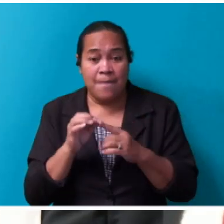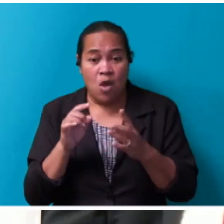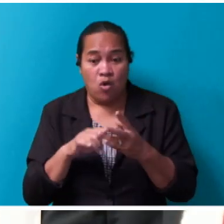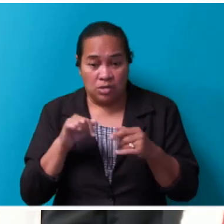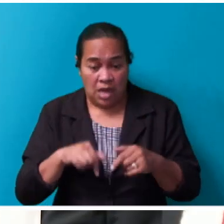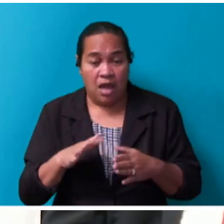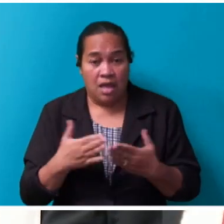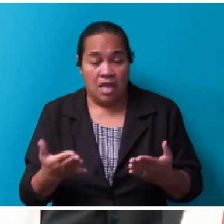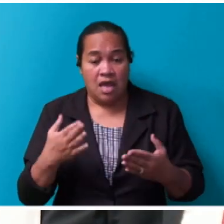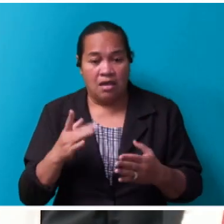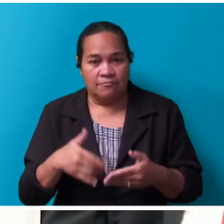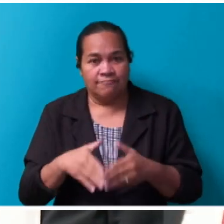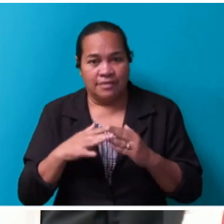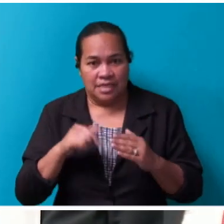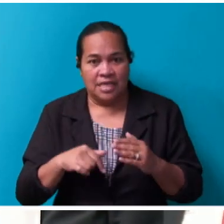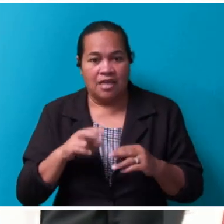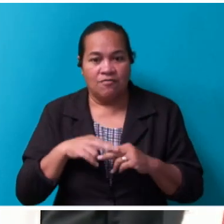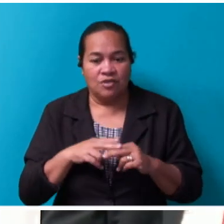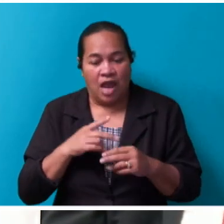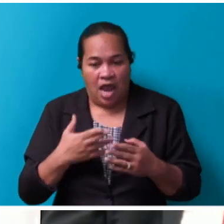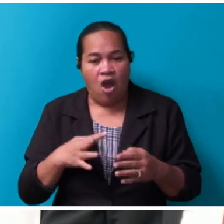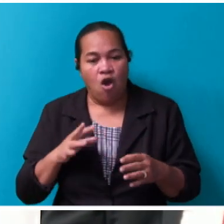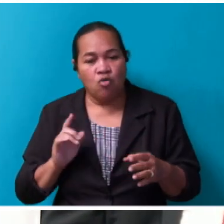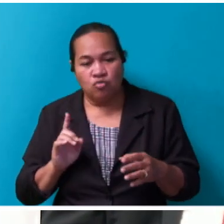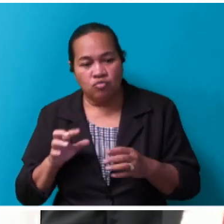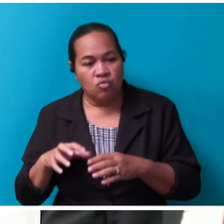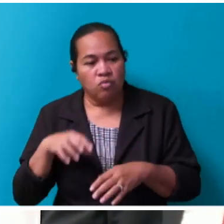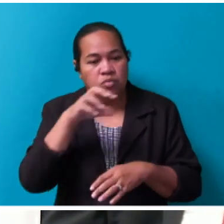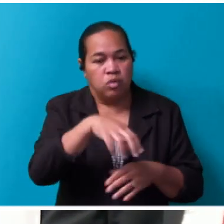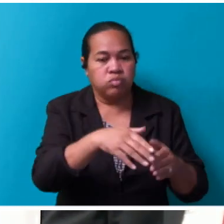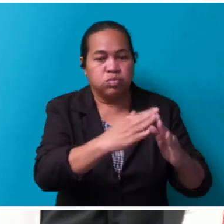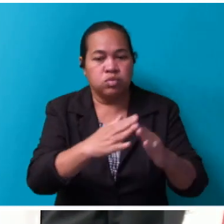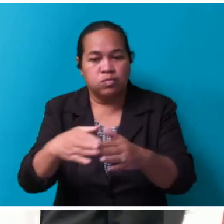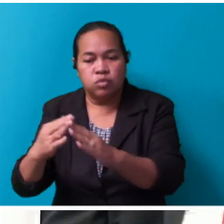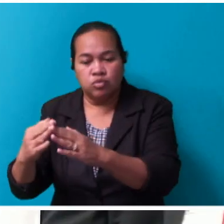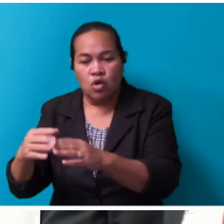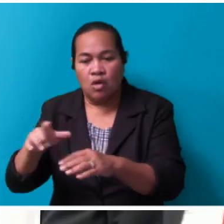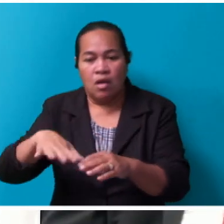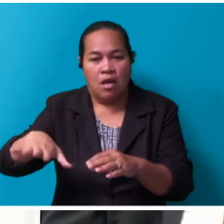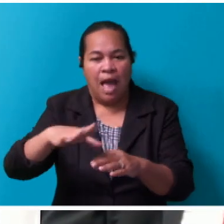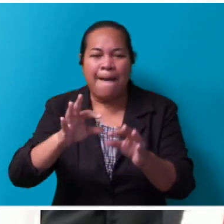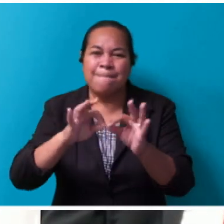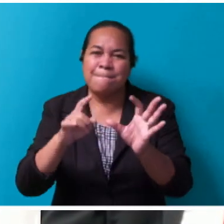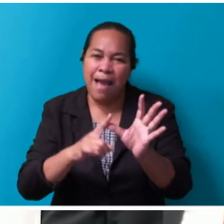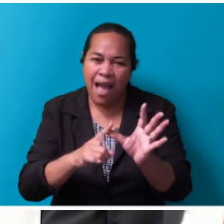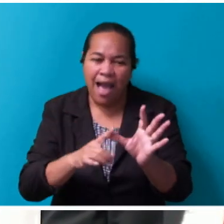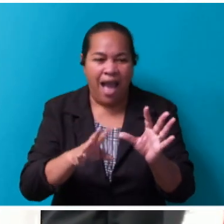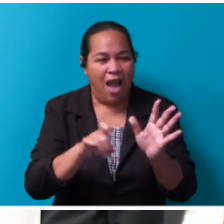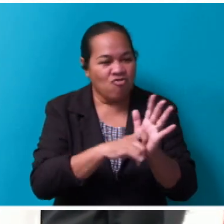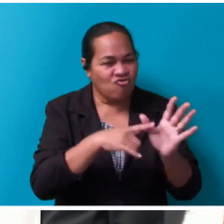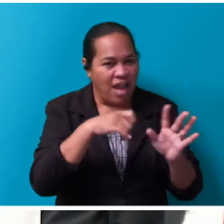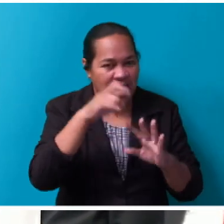Fiji, moving into some of the areas such as Ba, Ragraki